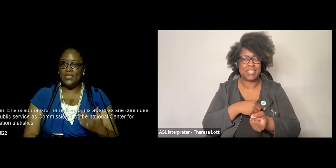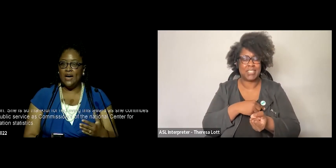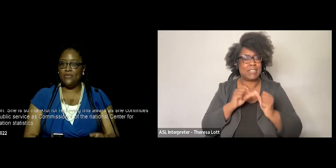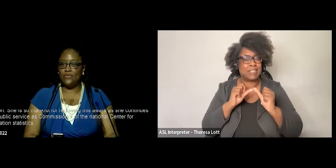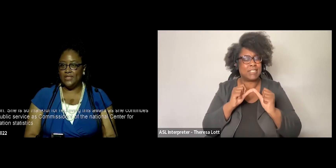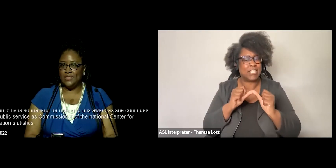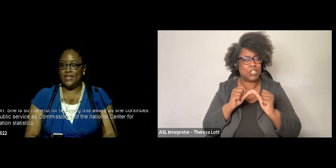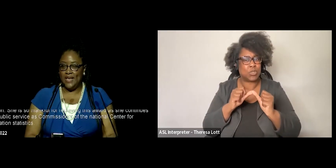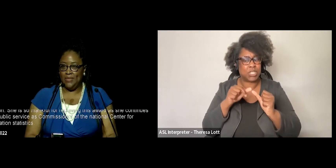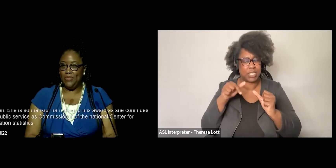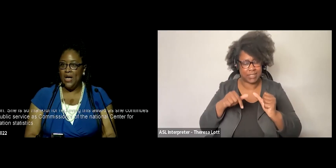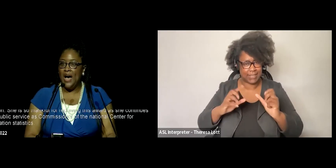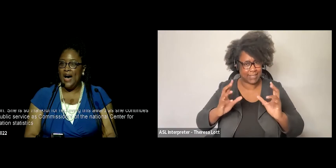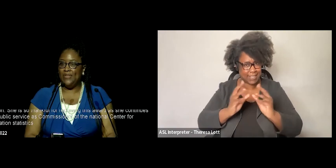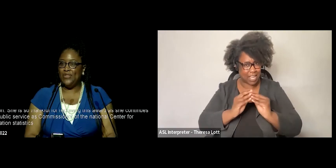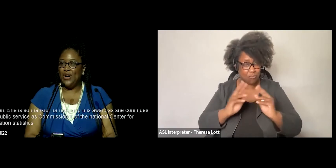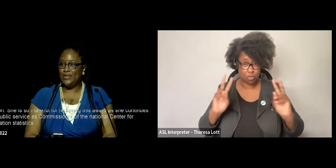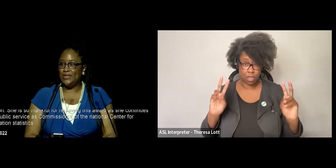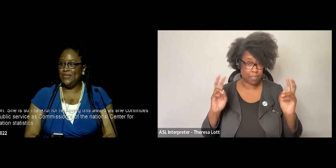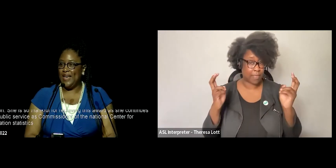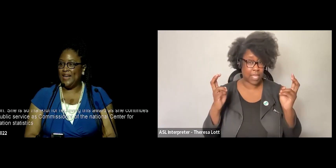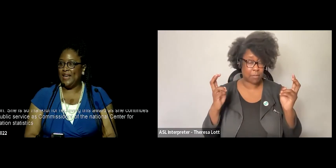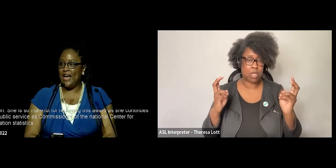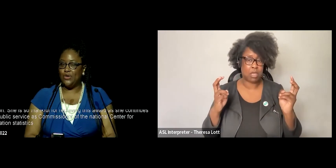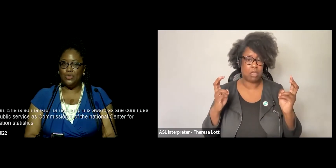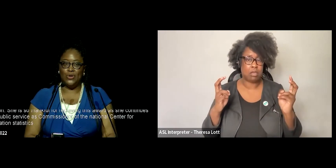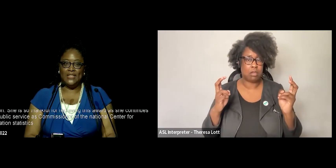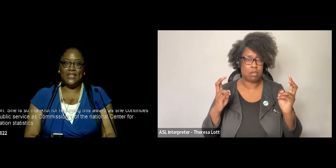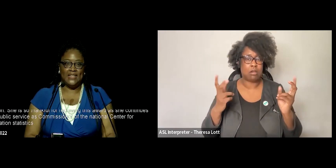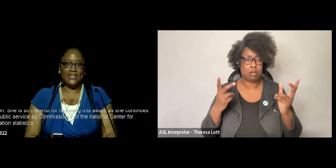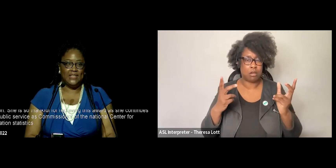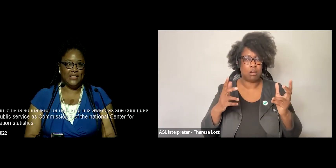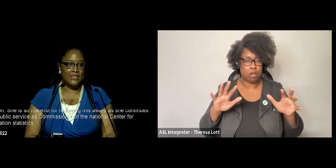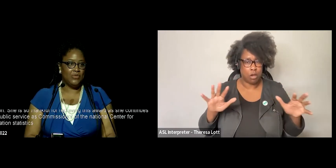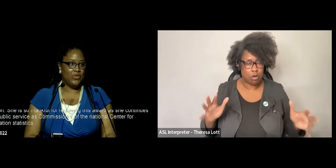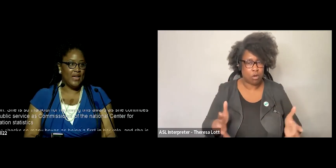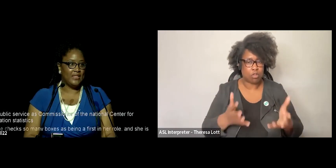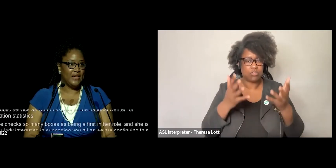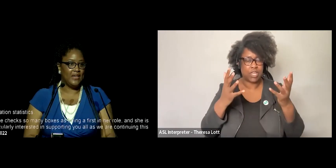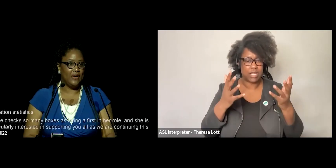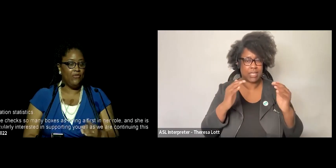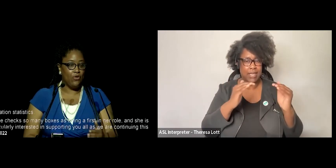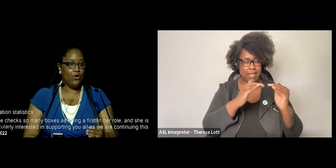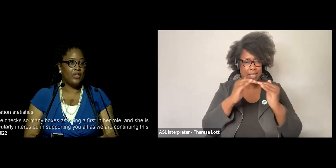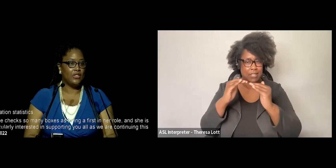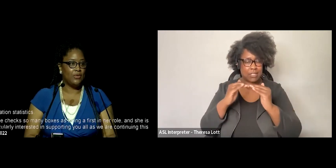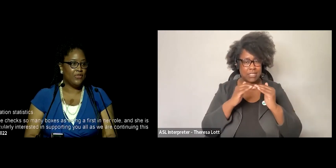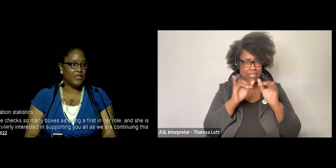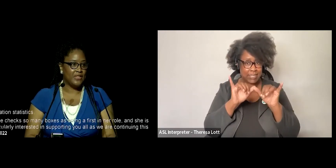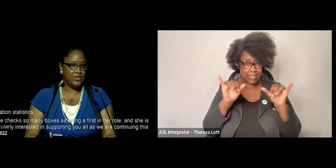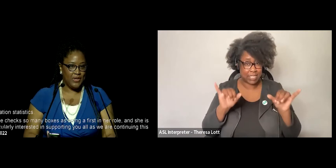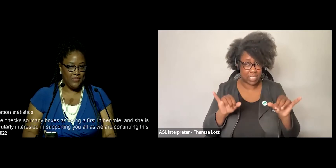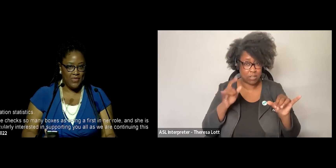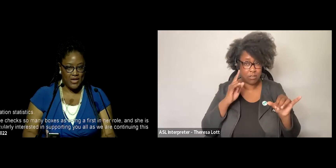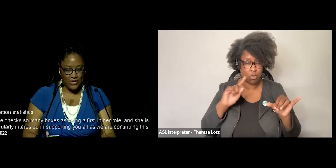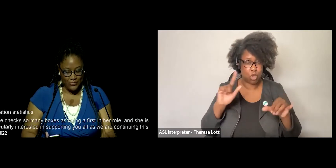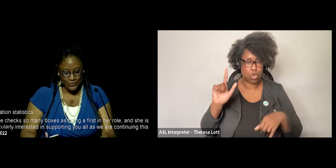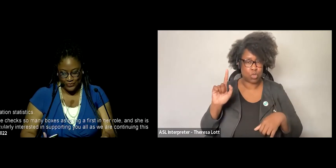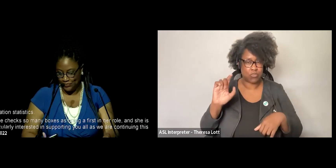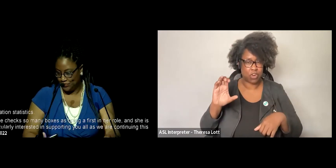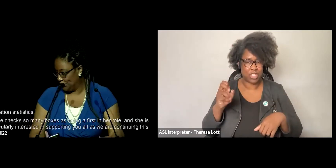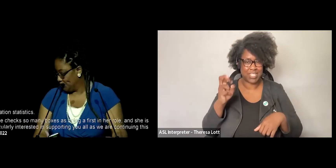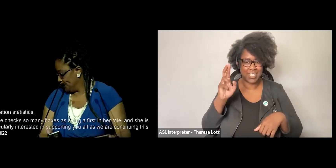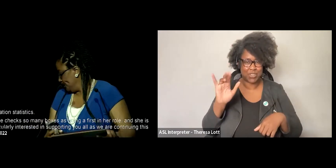continuing this conference's theme of cultivating equitable education systems for the 21st century. Thank